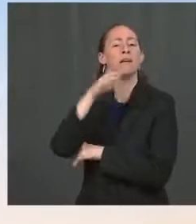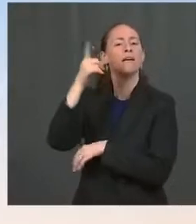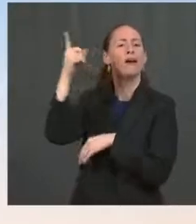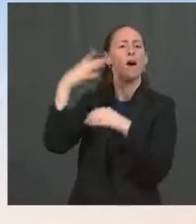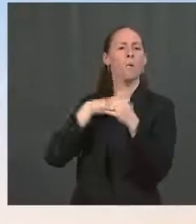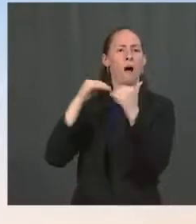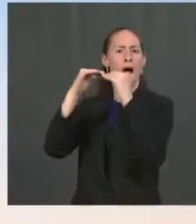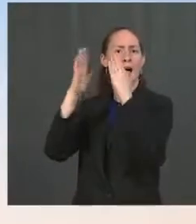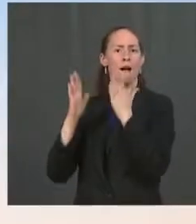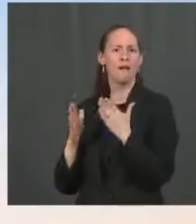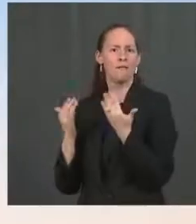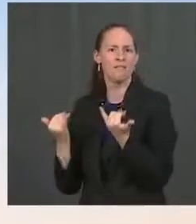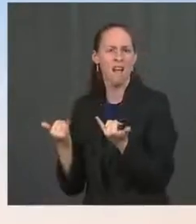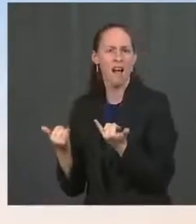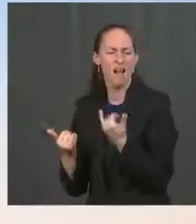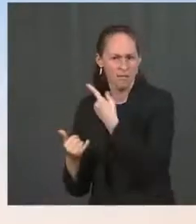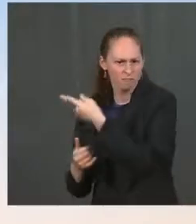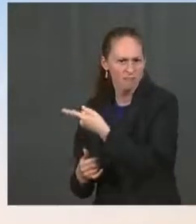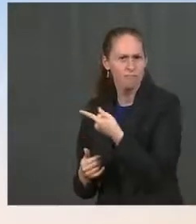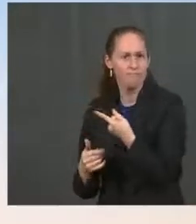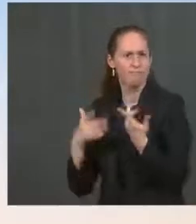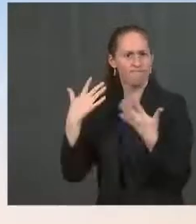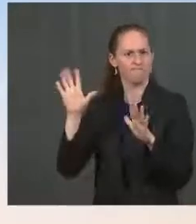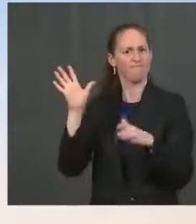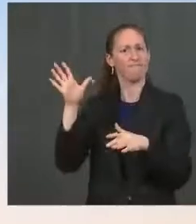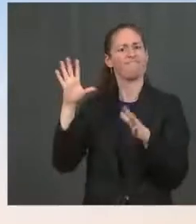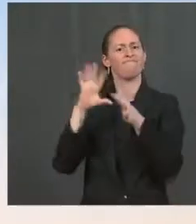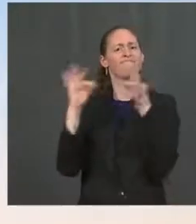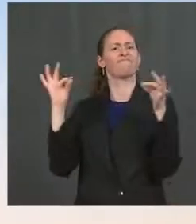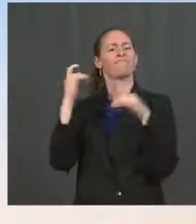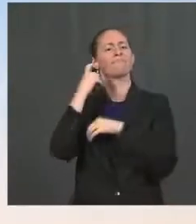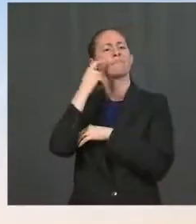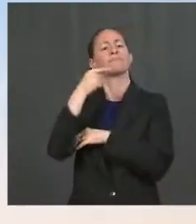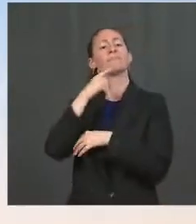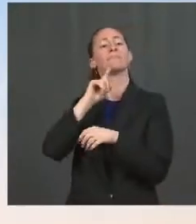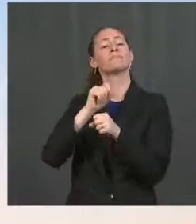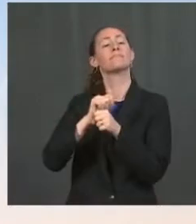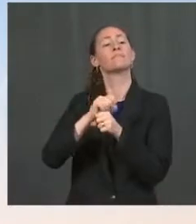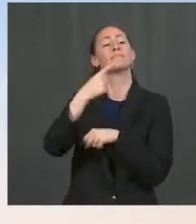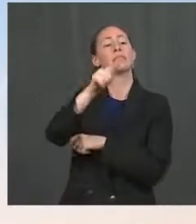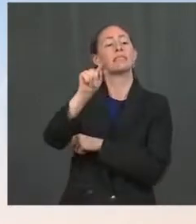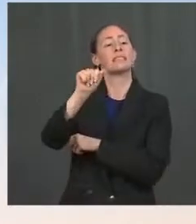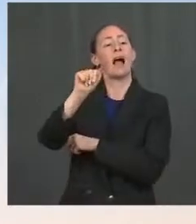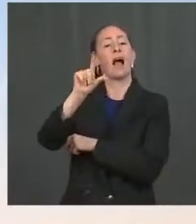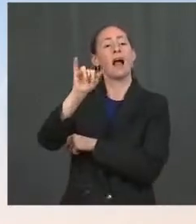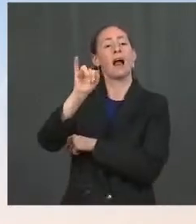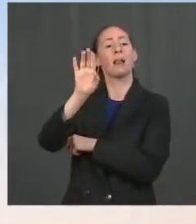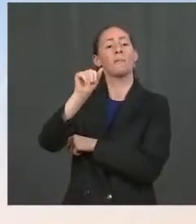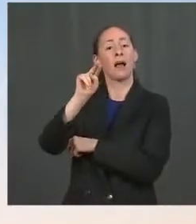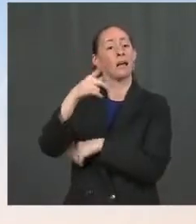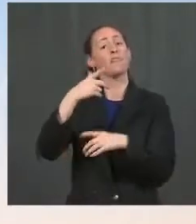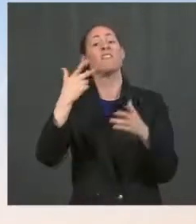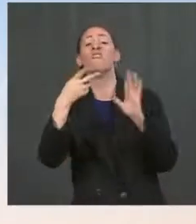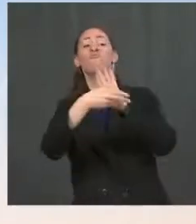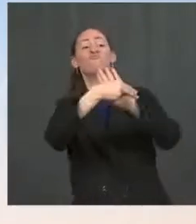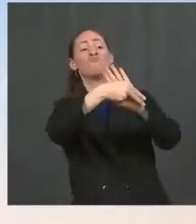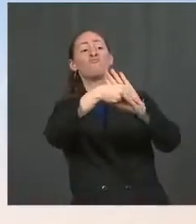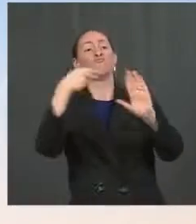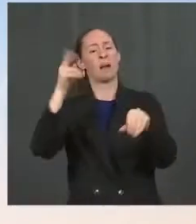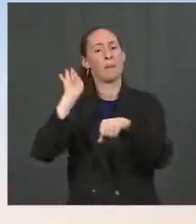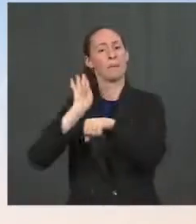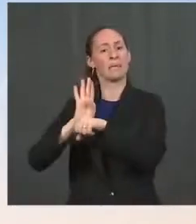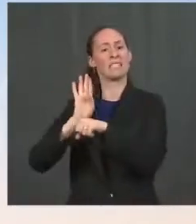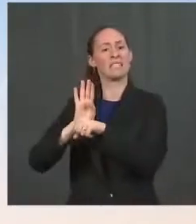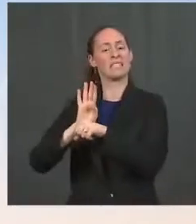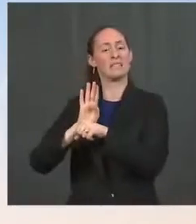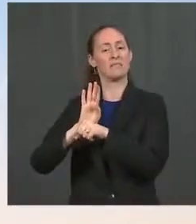Taliban businesslike and professional? Well, I would note that in that statement, what we were announcing was the